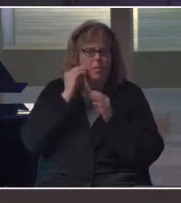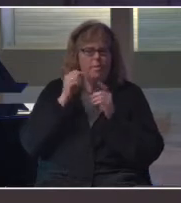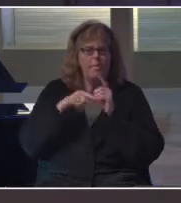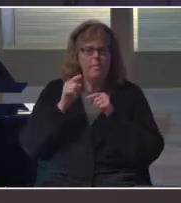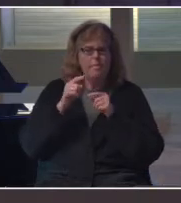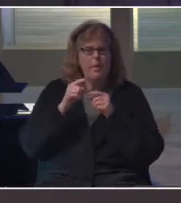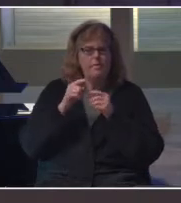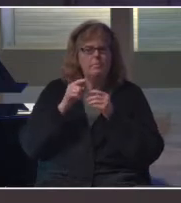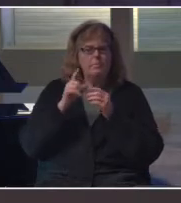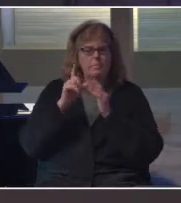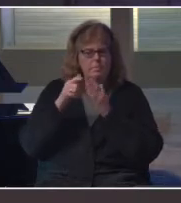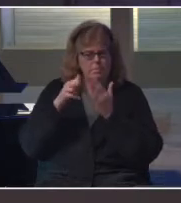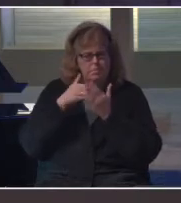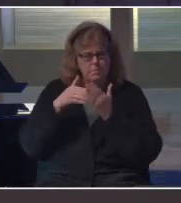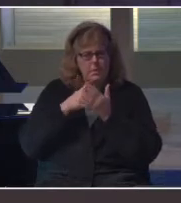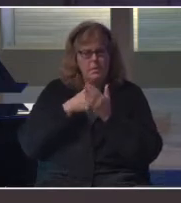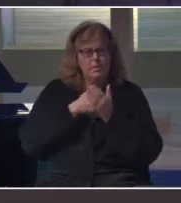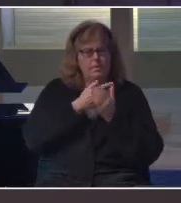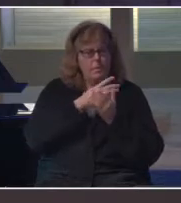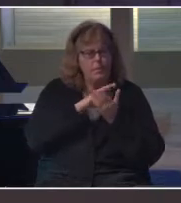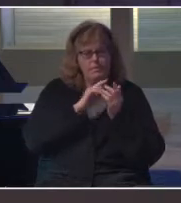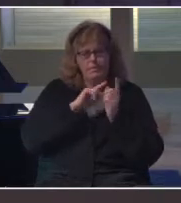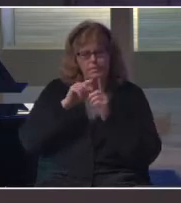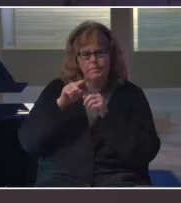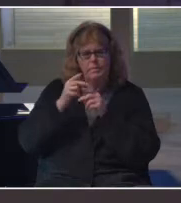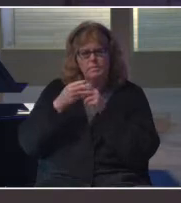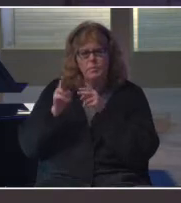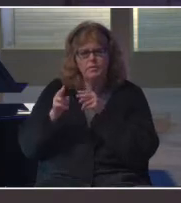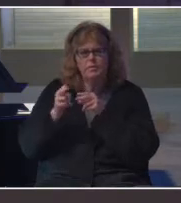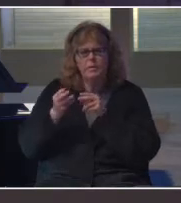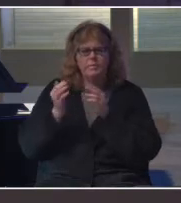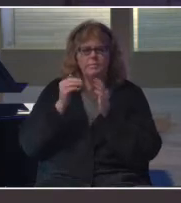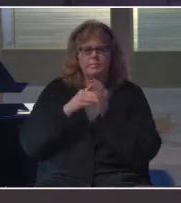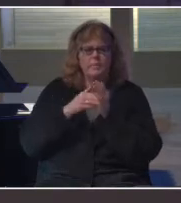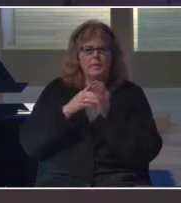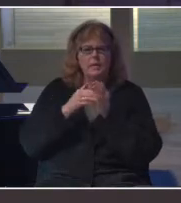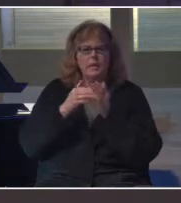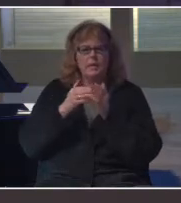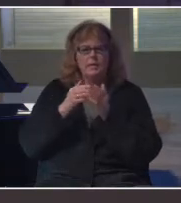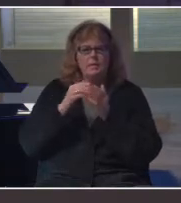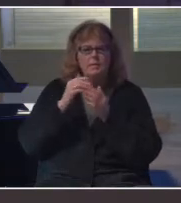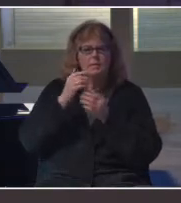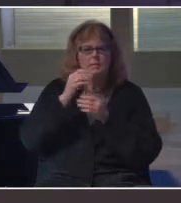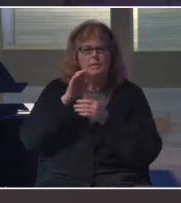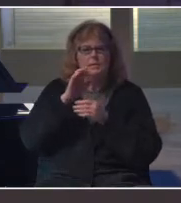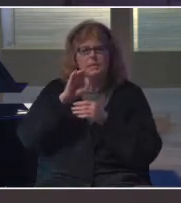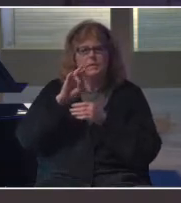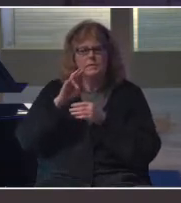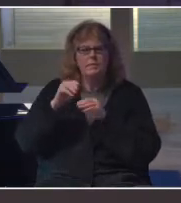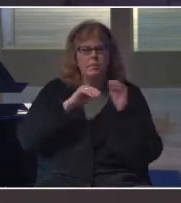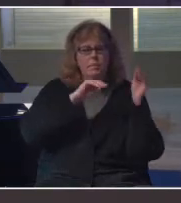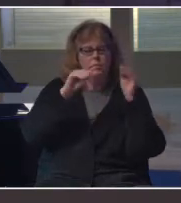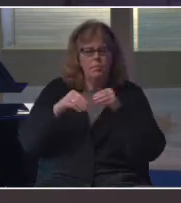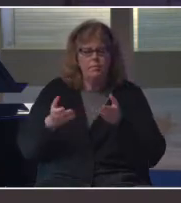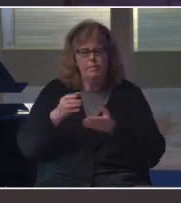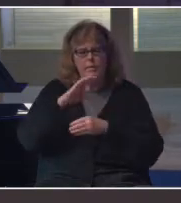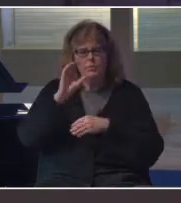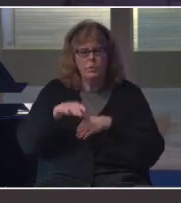looked it up, and we started attending there very briefly. Again, shortly later in 97 is when we moved to the Chicago